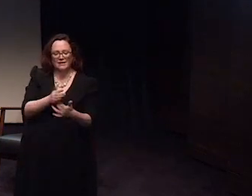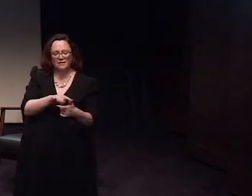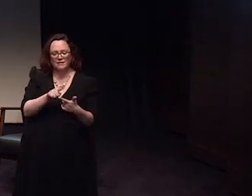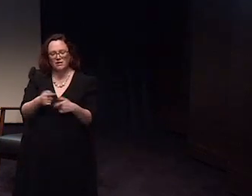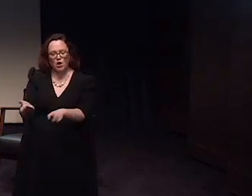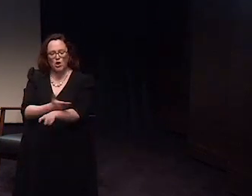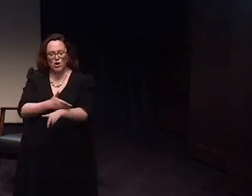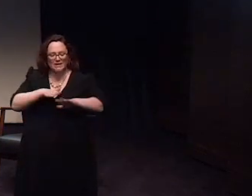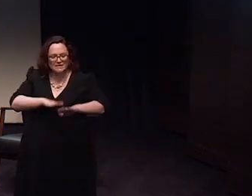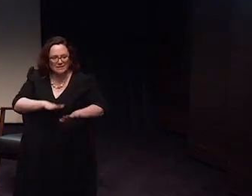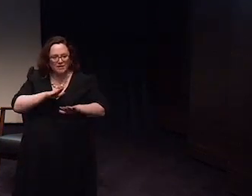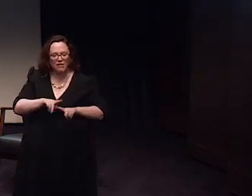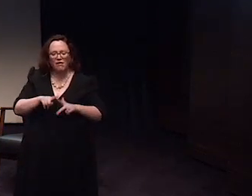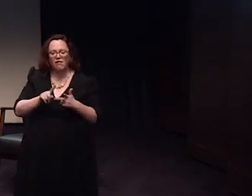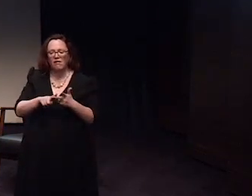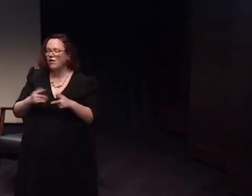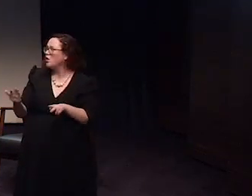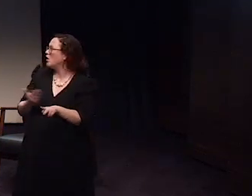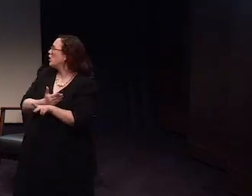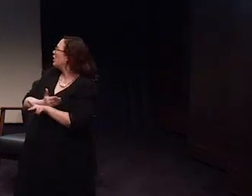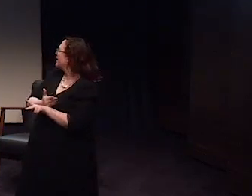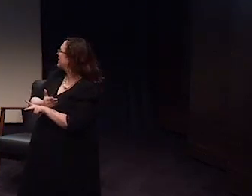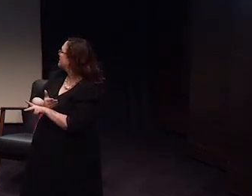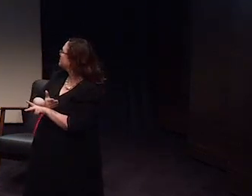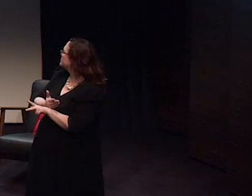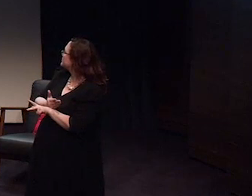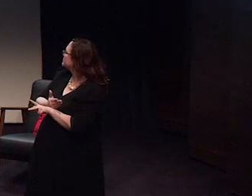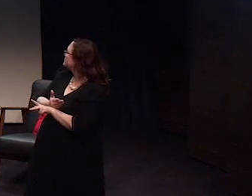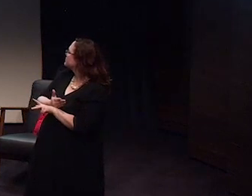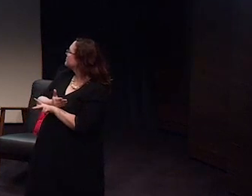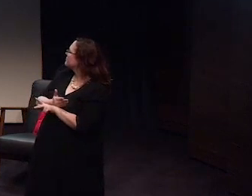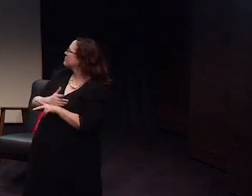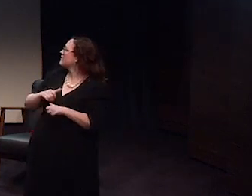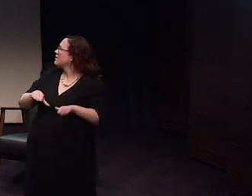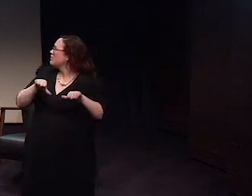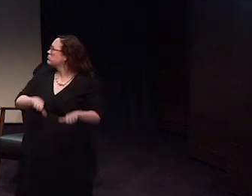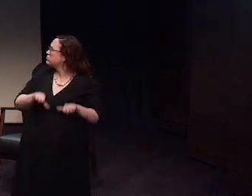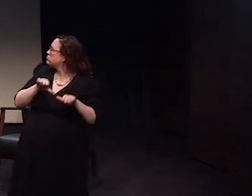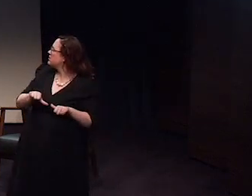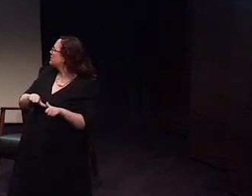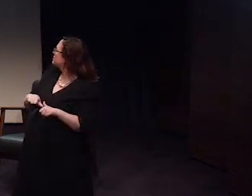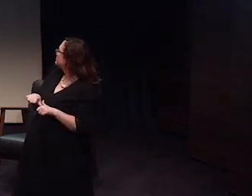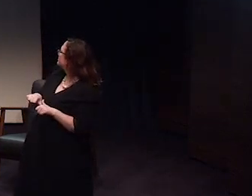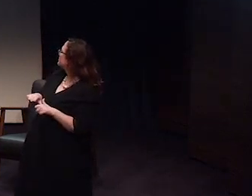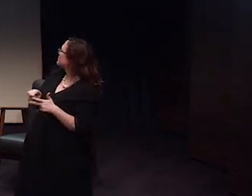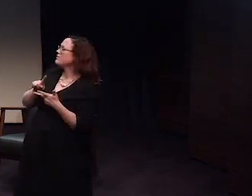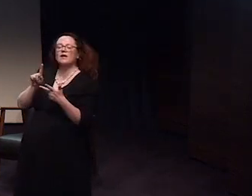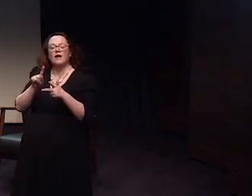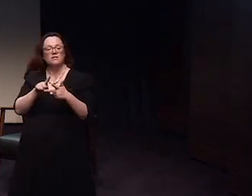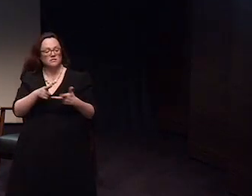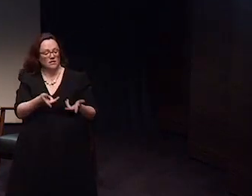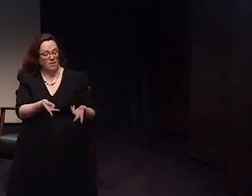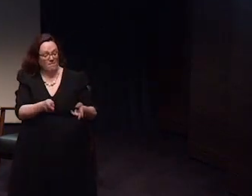early defibrillation, and post-care resuscitation. And the first 3 steps can be made by a bystander.